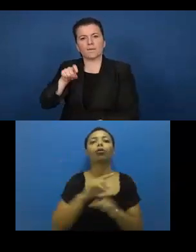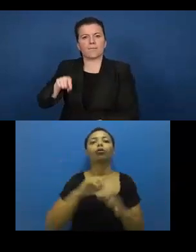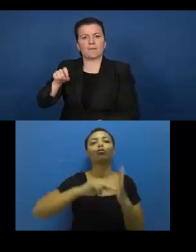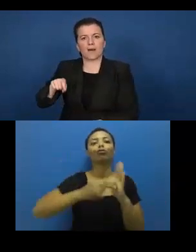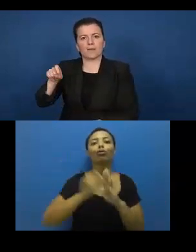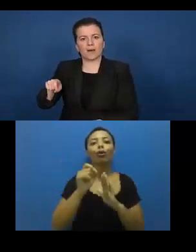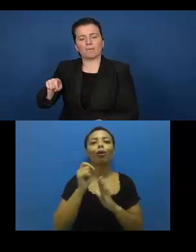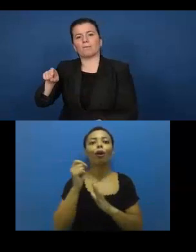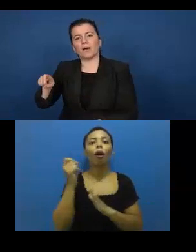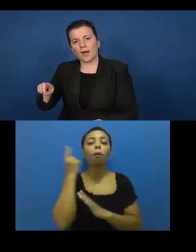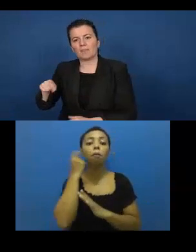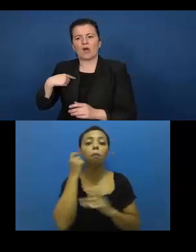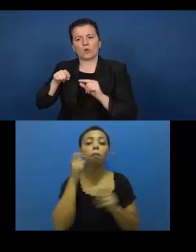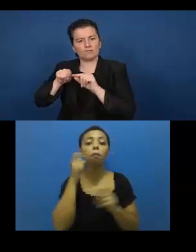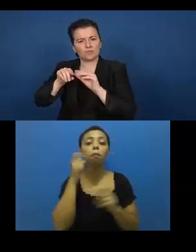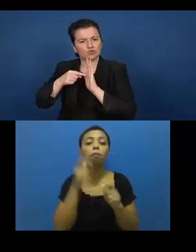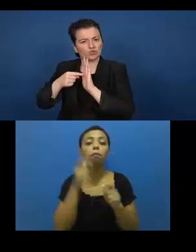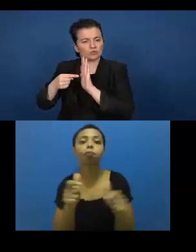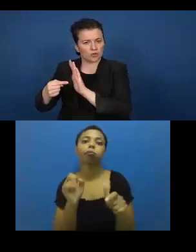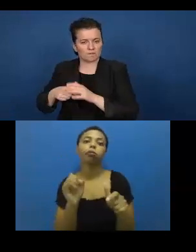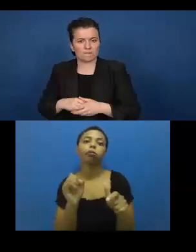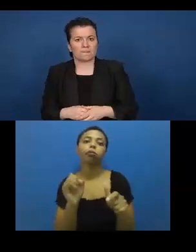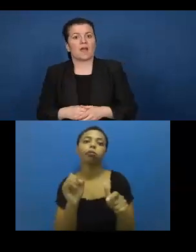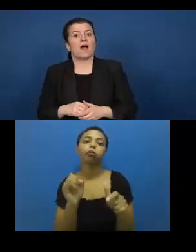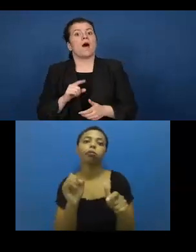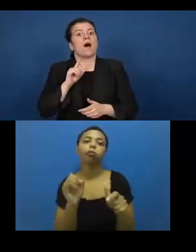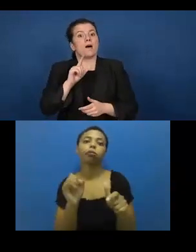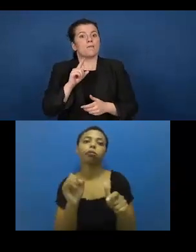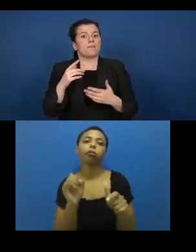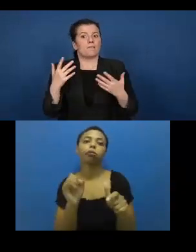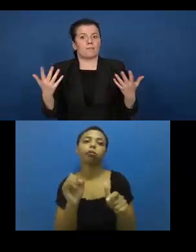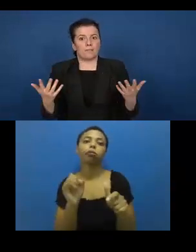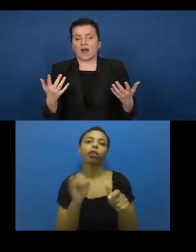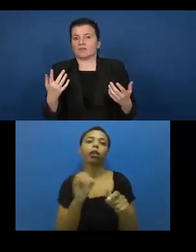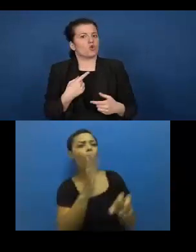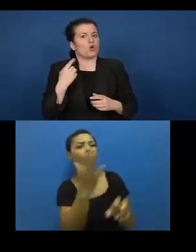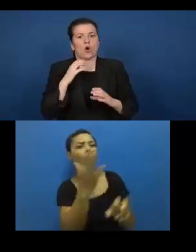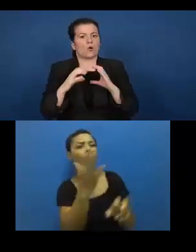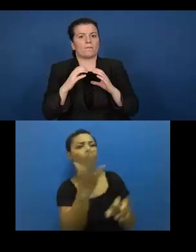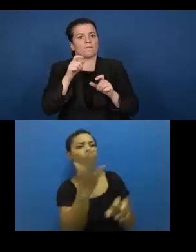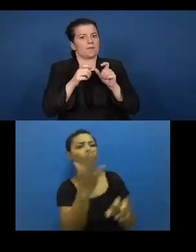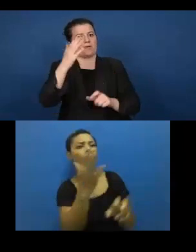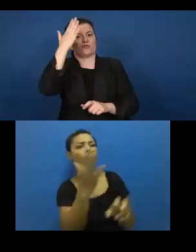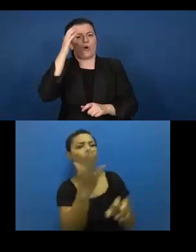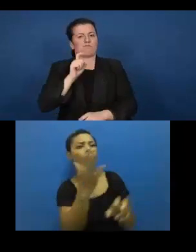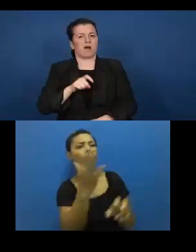not representative for the situation in which we would want to use this to communicate with a user.